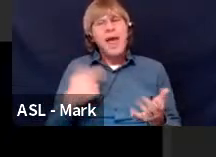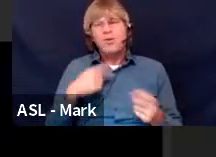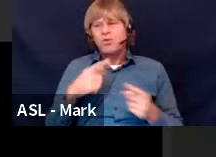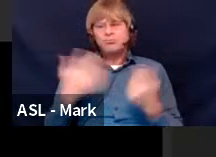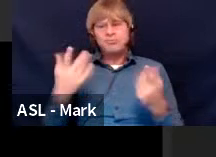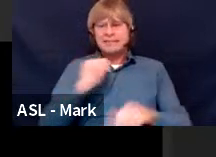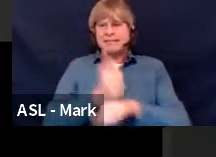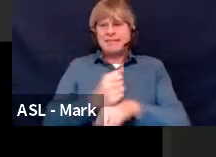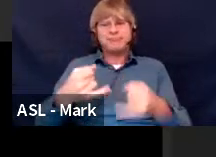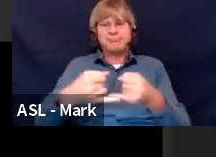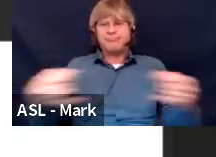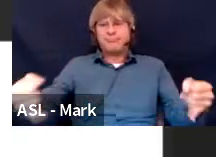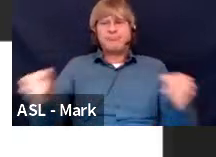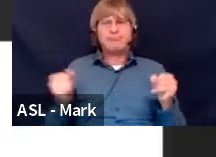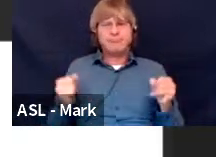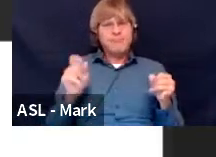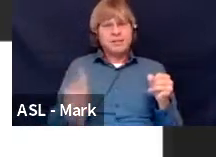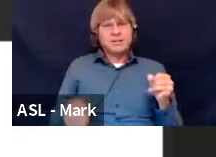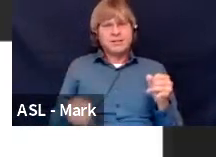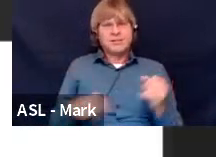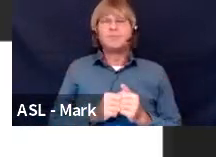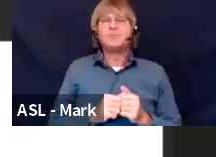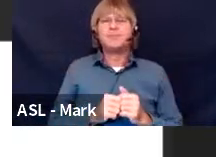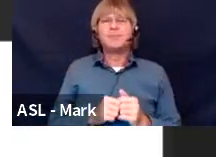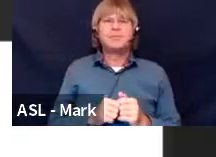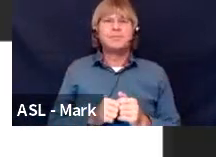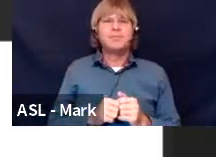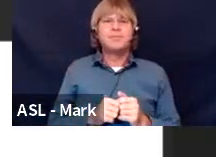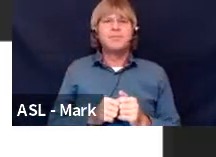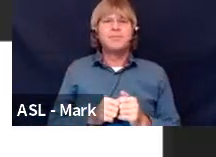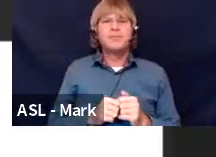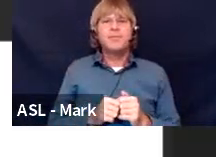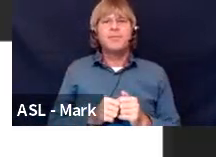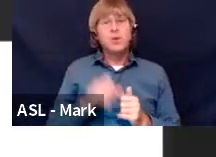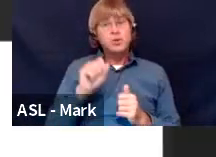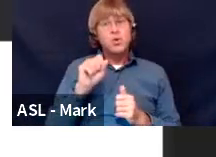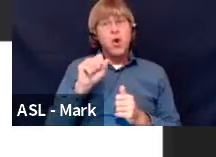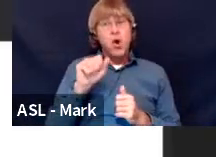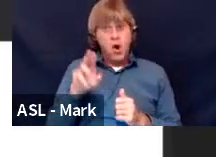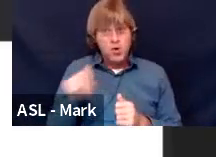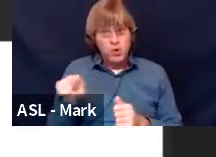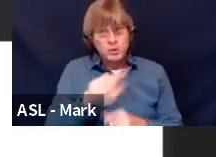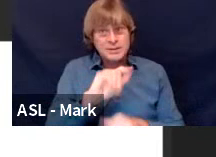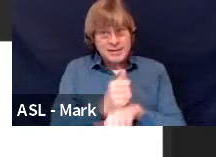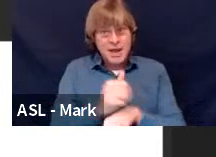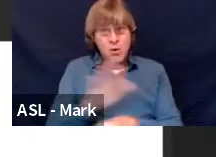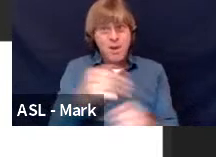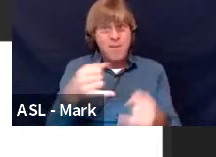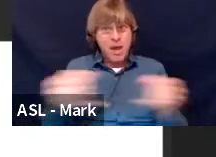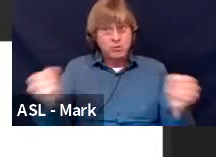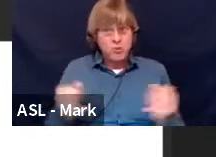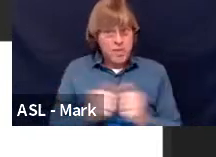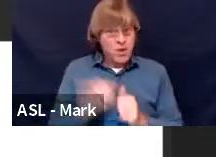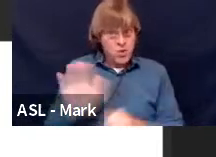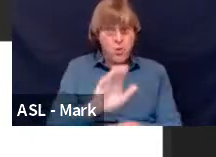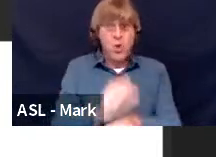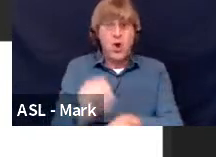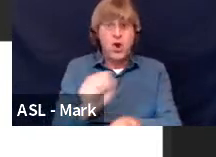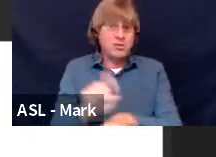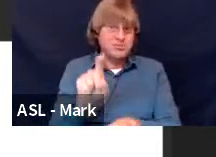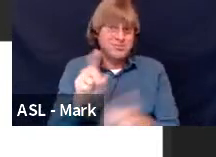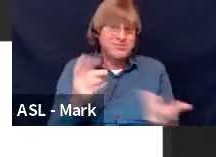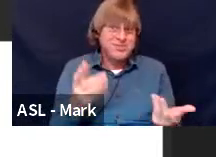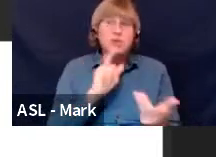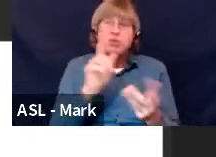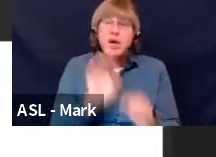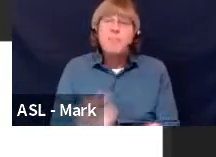boundaries. I had to set boundaries. And so, are you setting boundaries with your work? It's